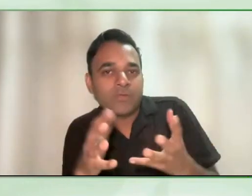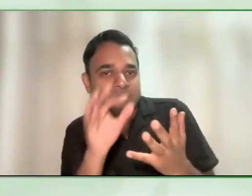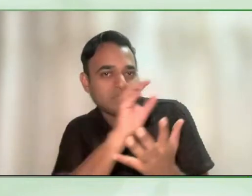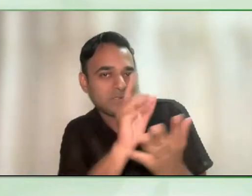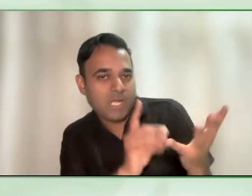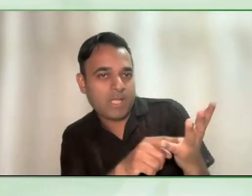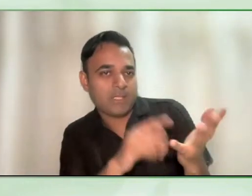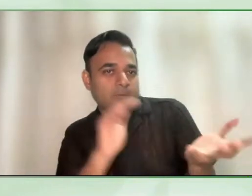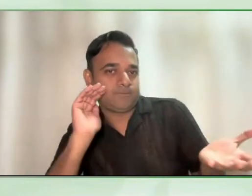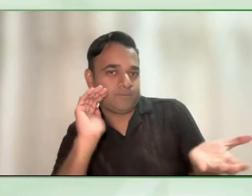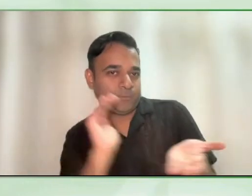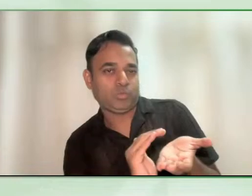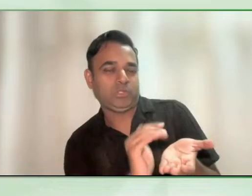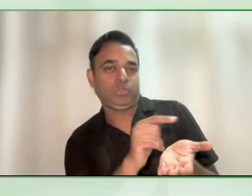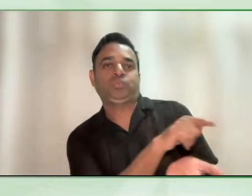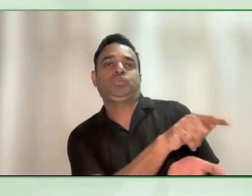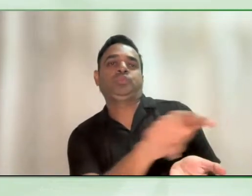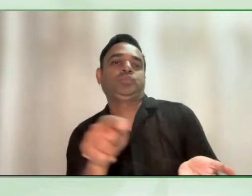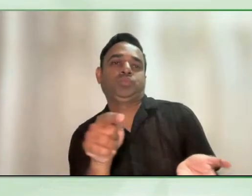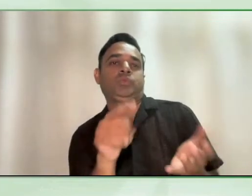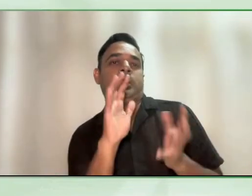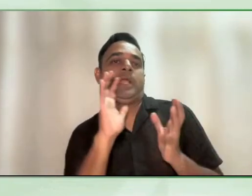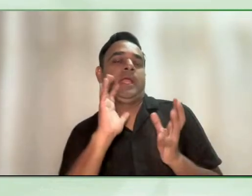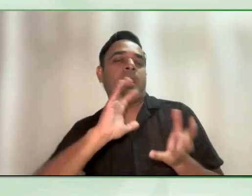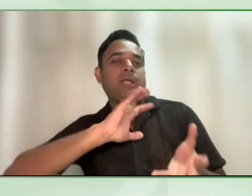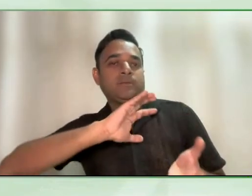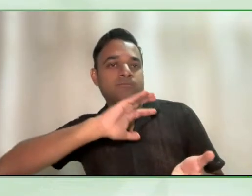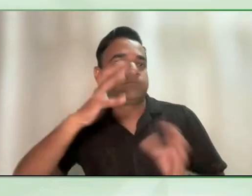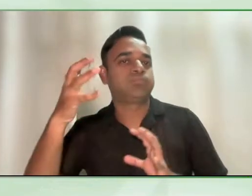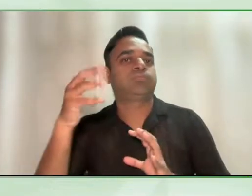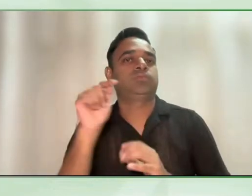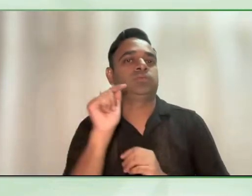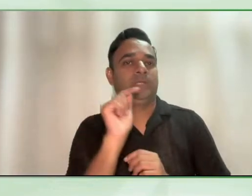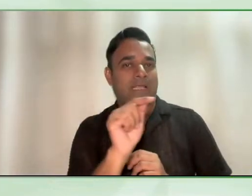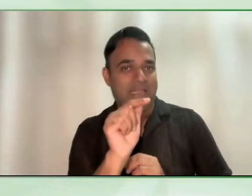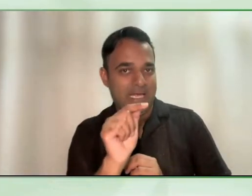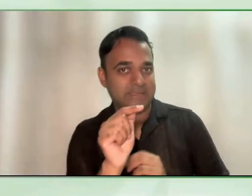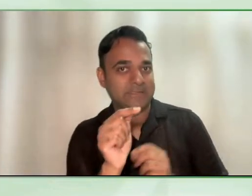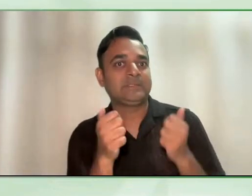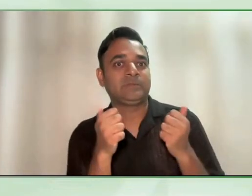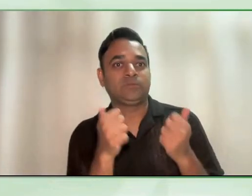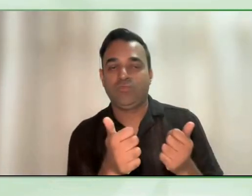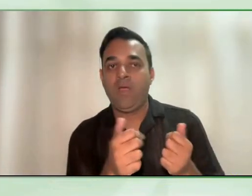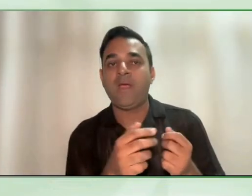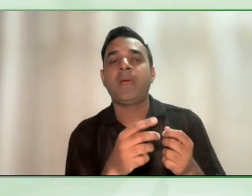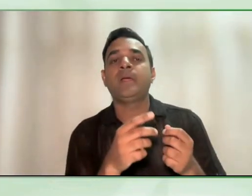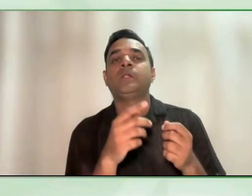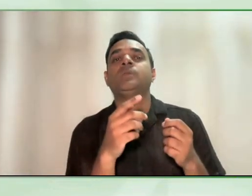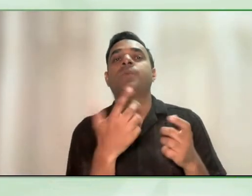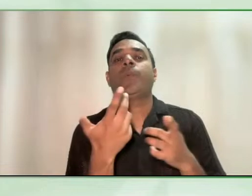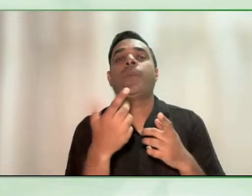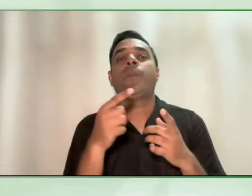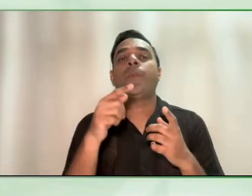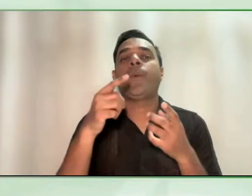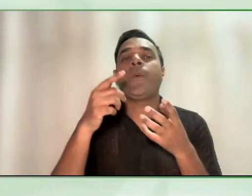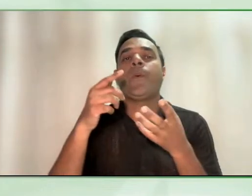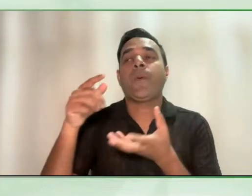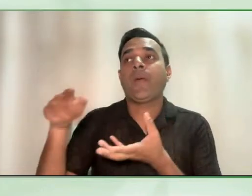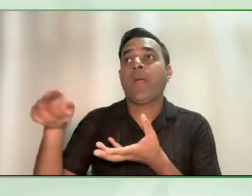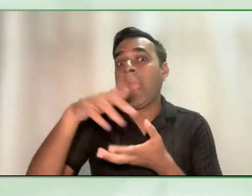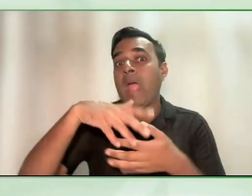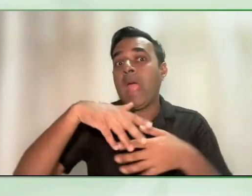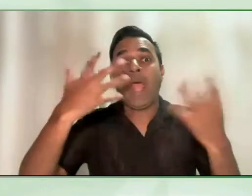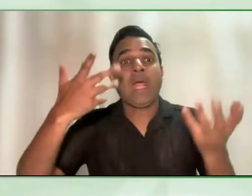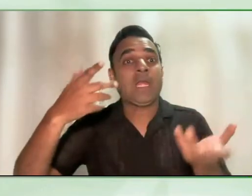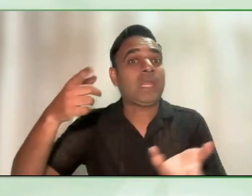ad hoc exclusive manner, which merely mitigates and just increases the equity gap between